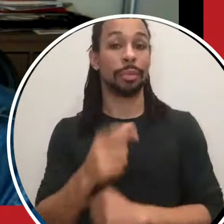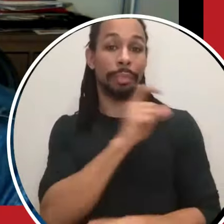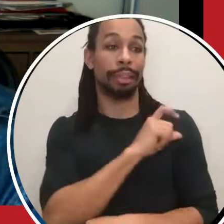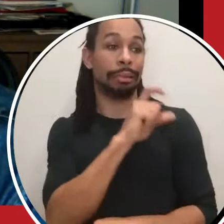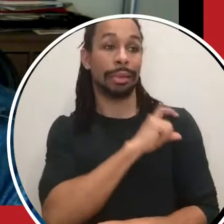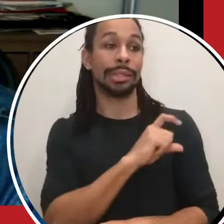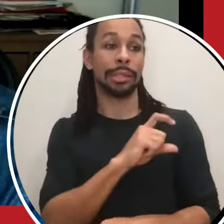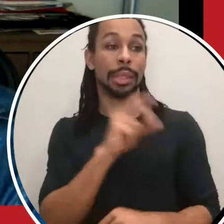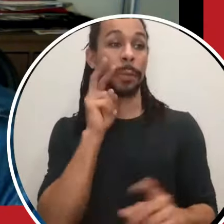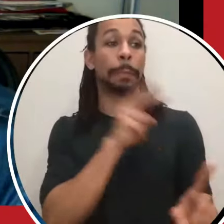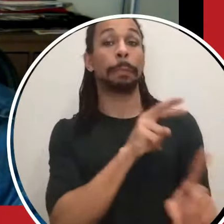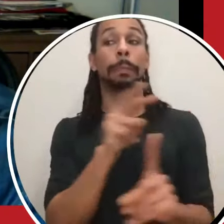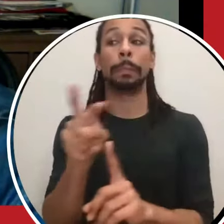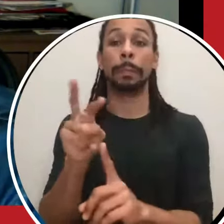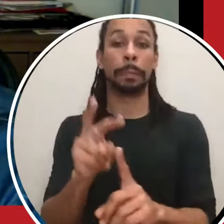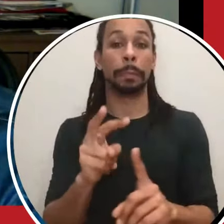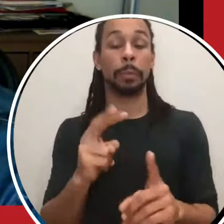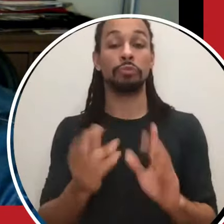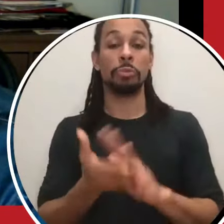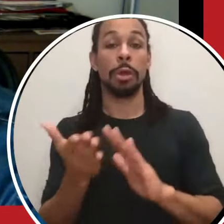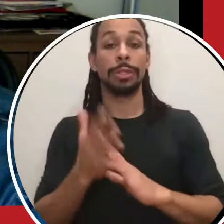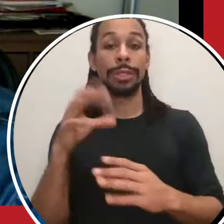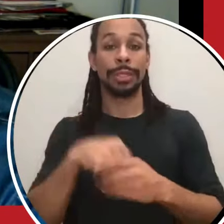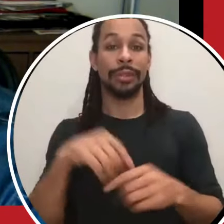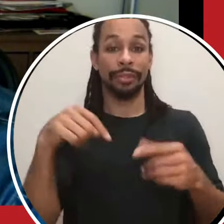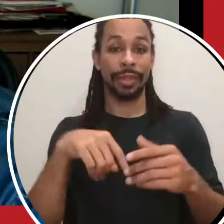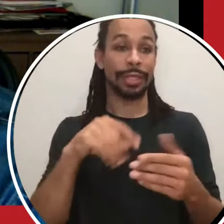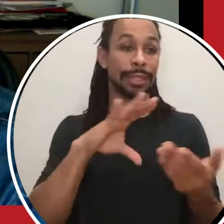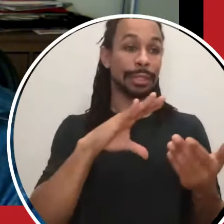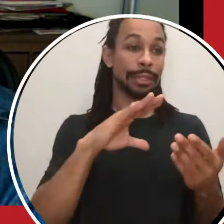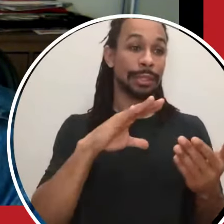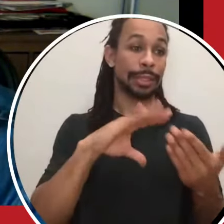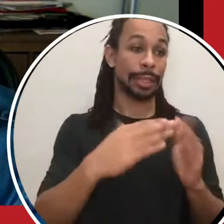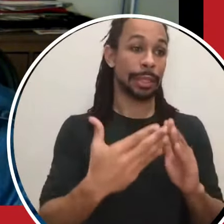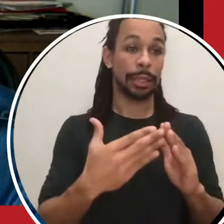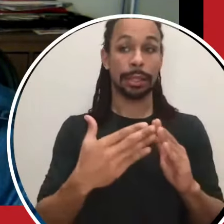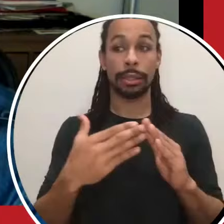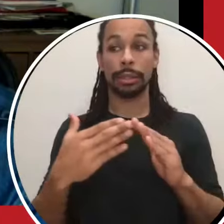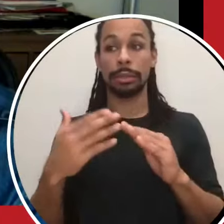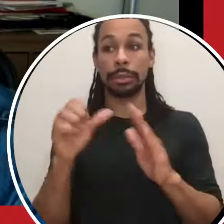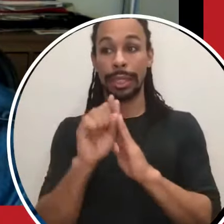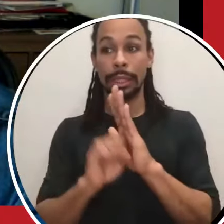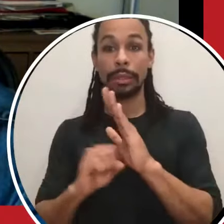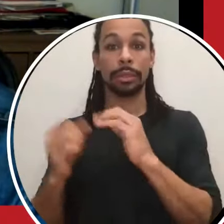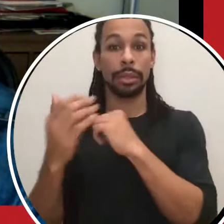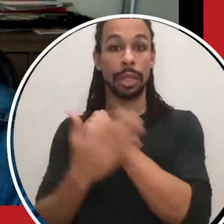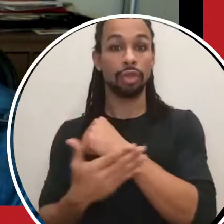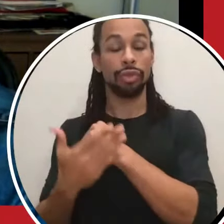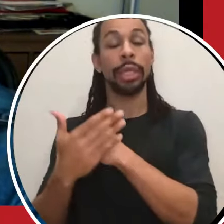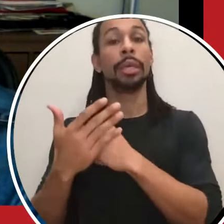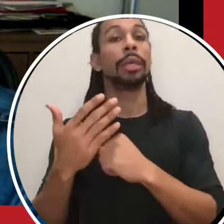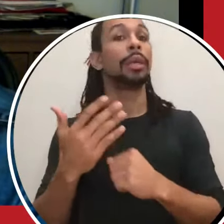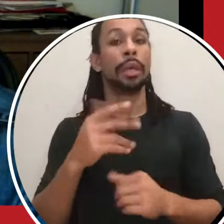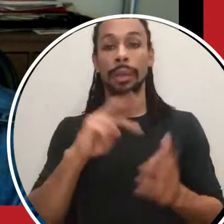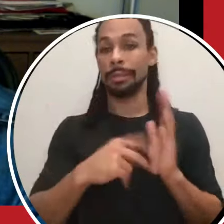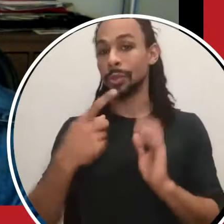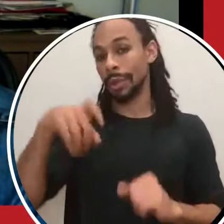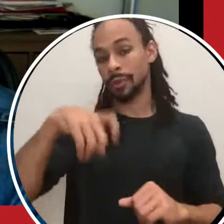country, or any other issue, we have to look at where power